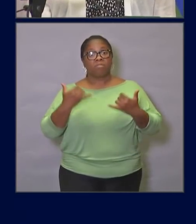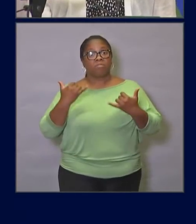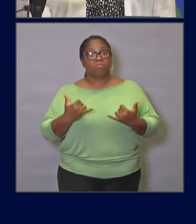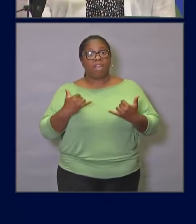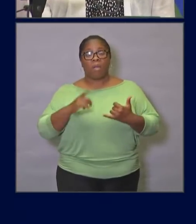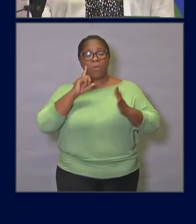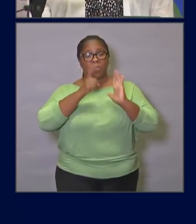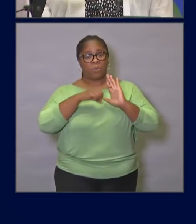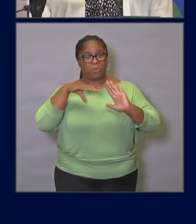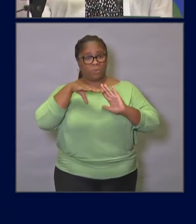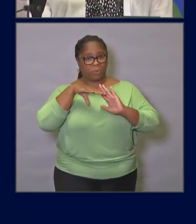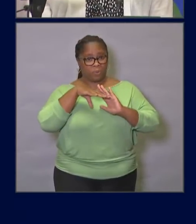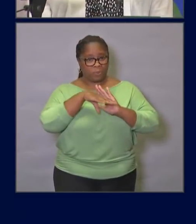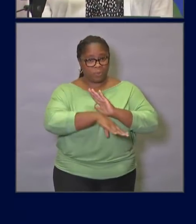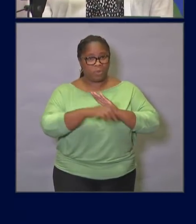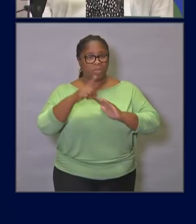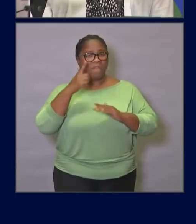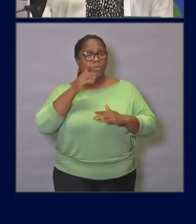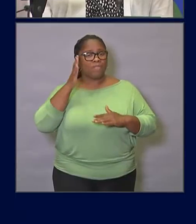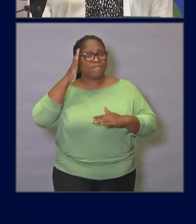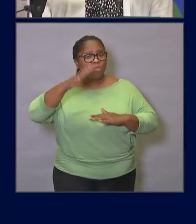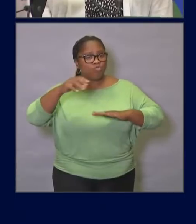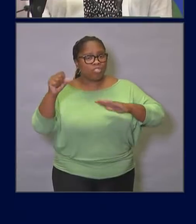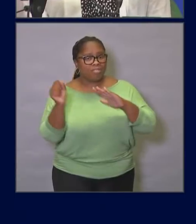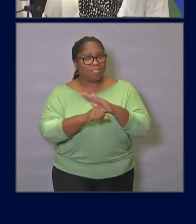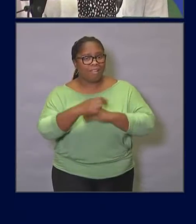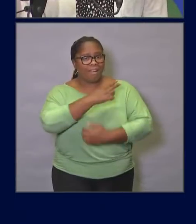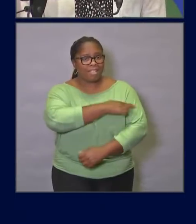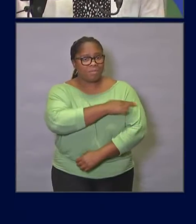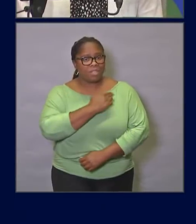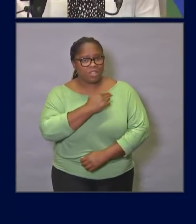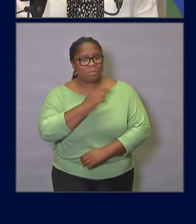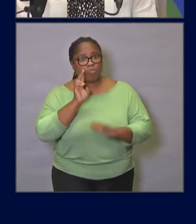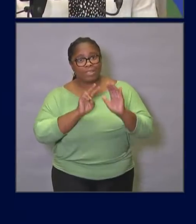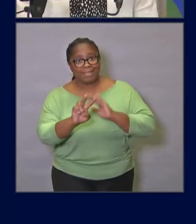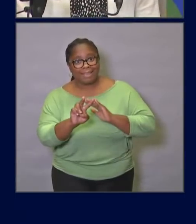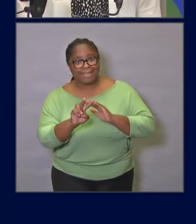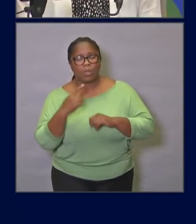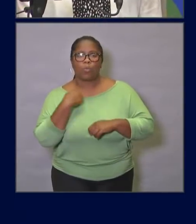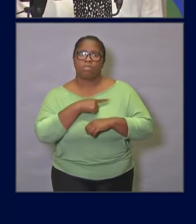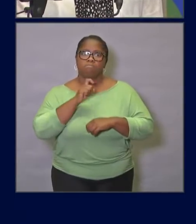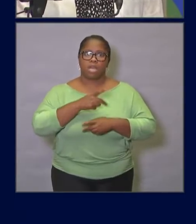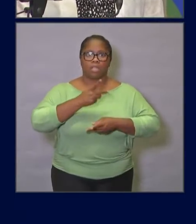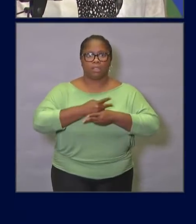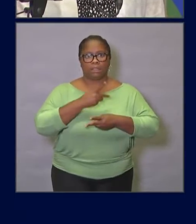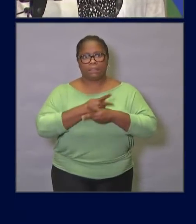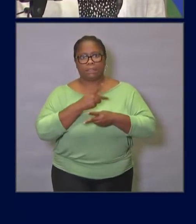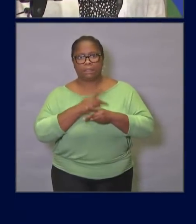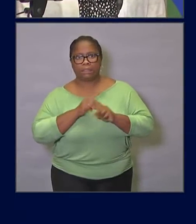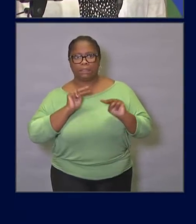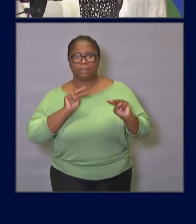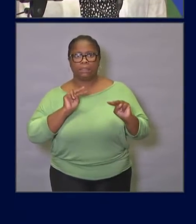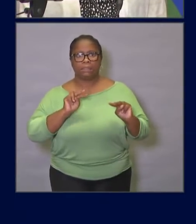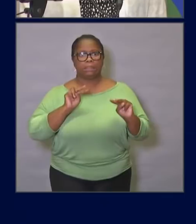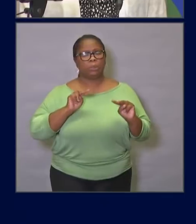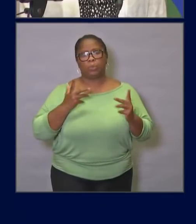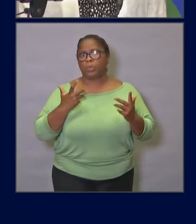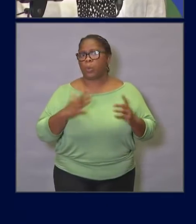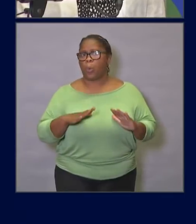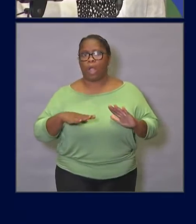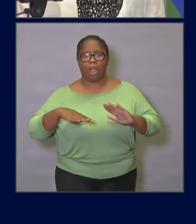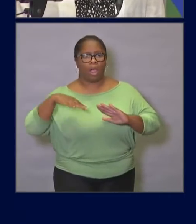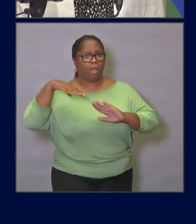now in future hospitalizations predicted by the model, more than ever, we do need to stay vigilant so that it doesn't start to climb back up